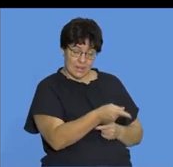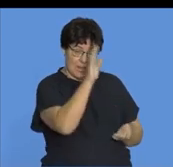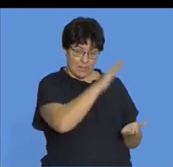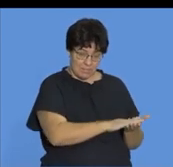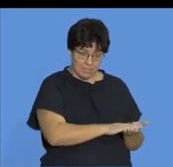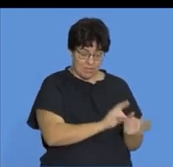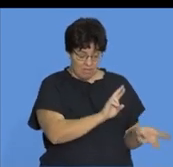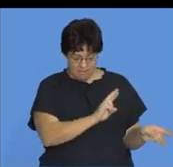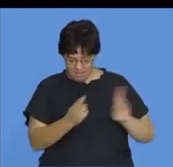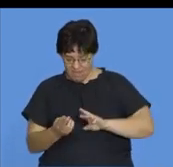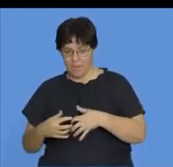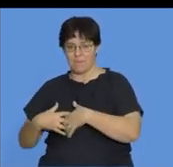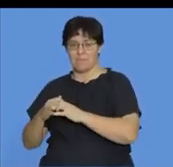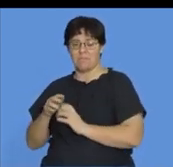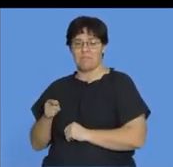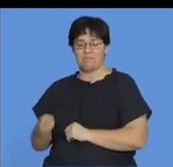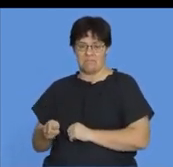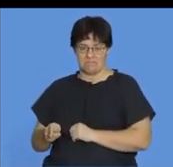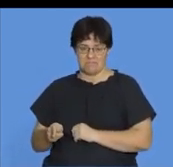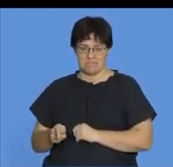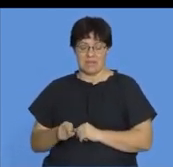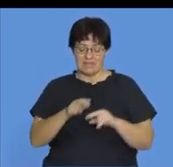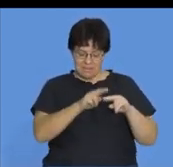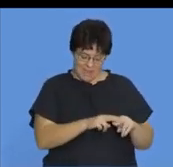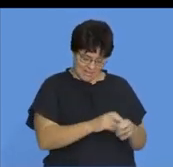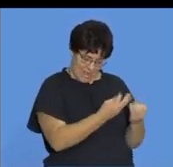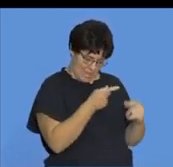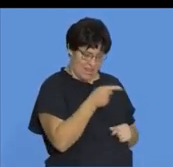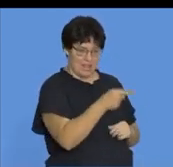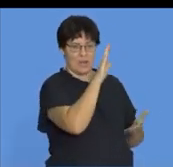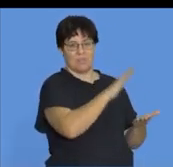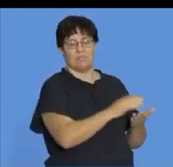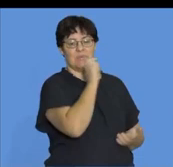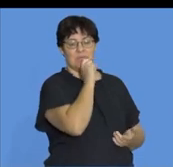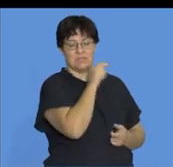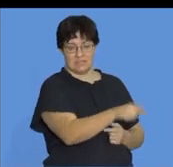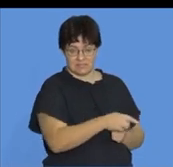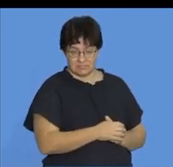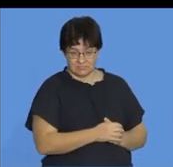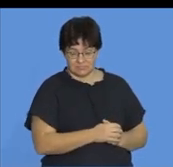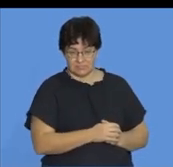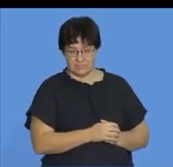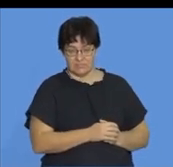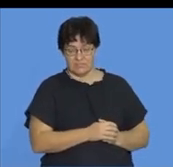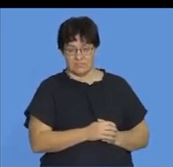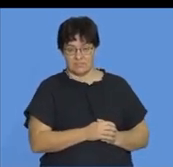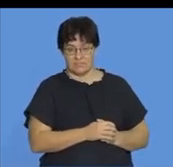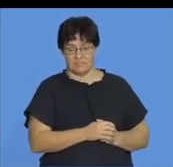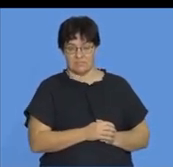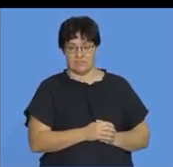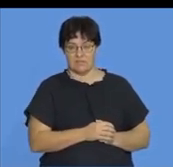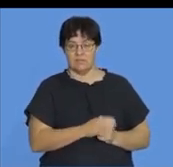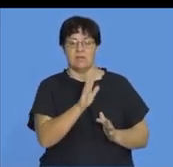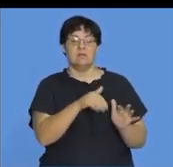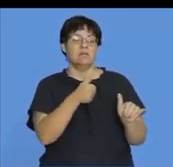in a chemical reaction depends on the quantity of the limiting reagent, okay? Now the follow-up